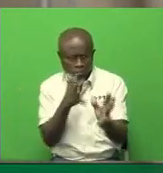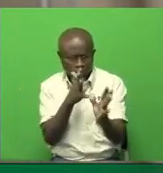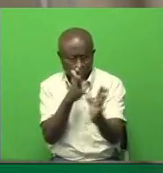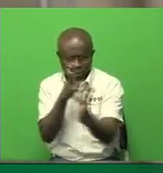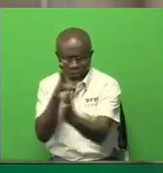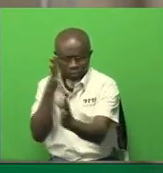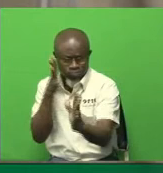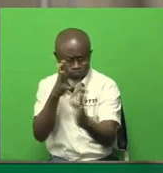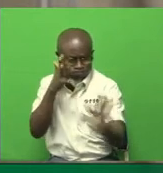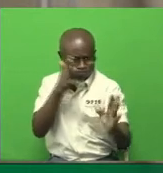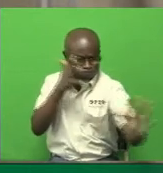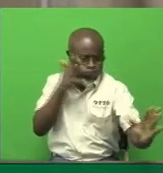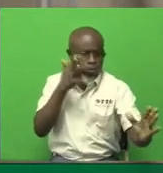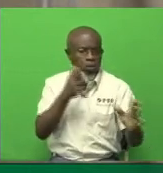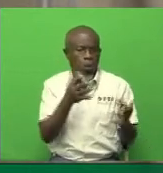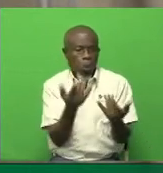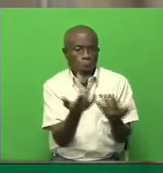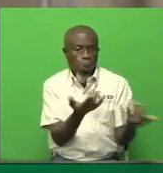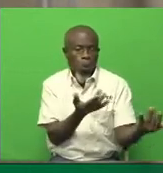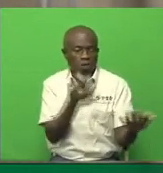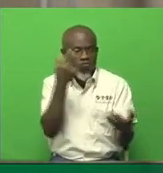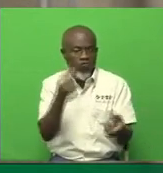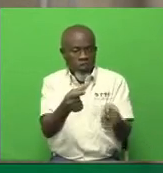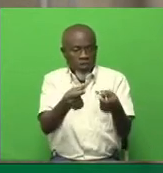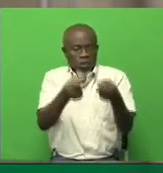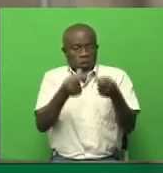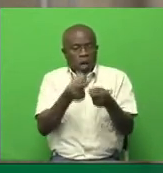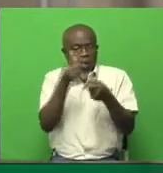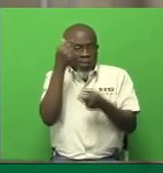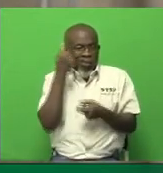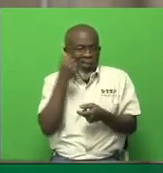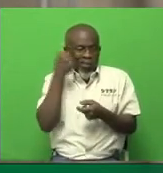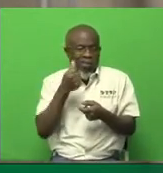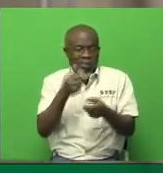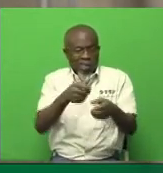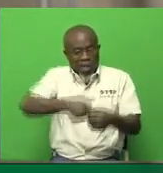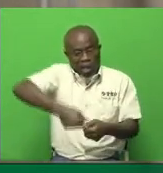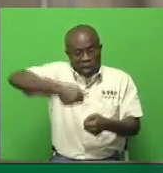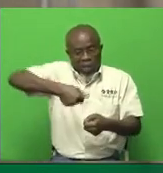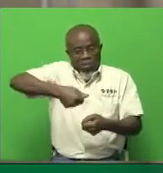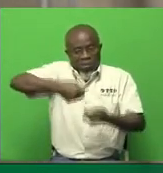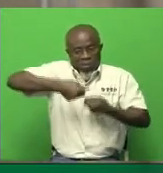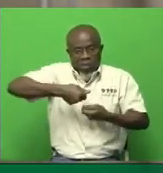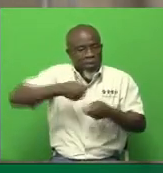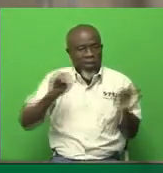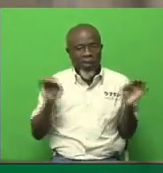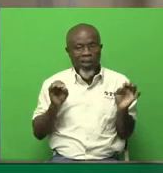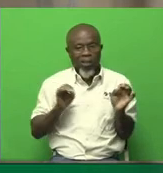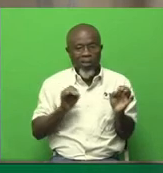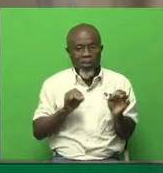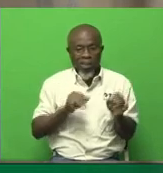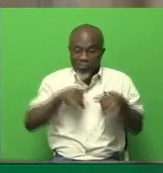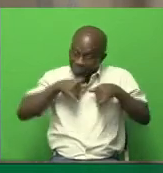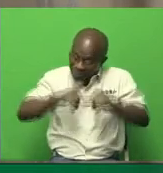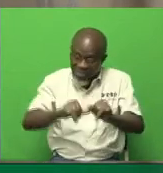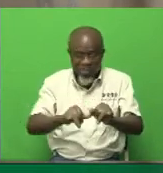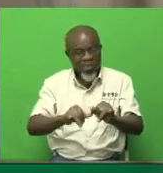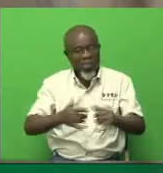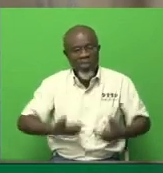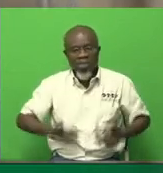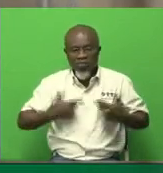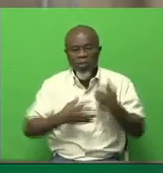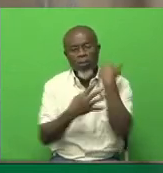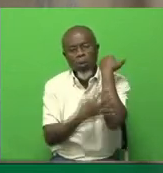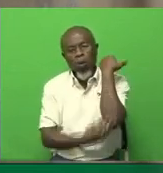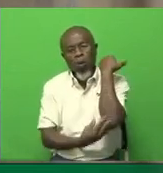hampers and grants and still many of them are today on the breadline Mr Deputy speaker